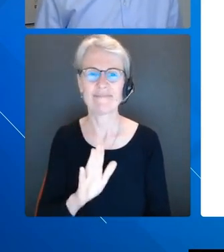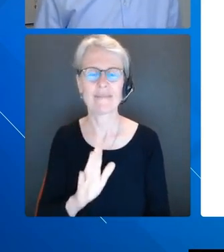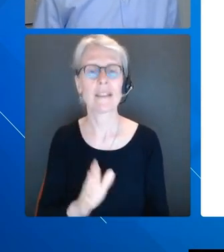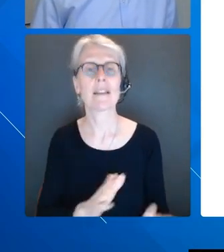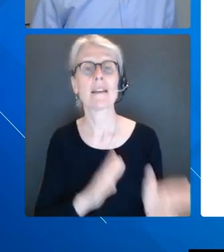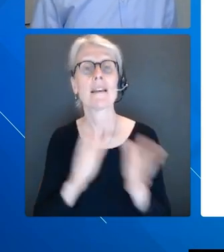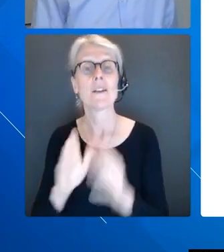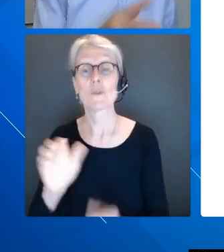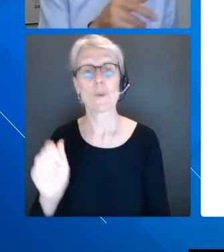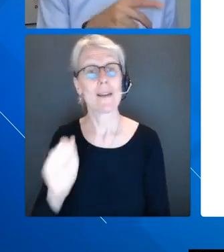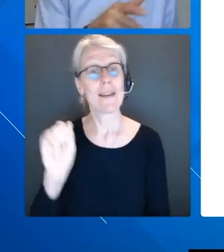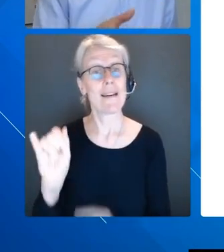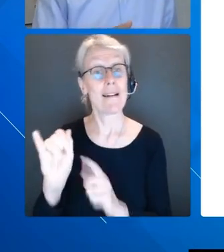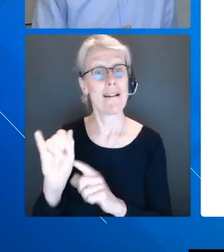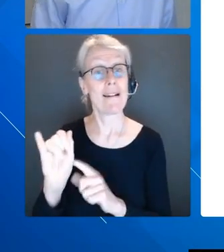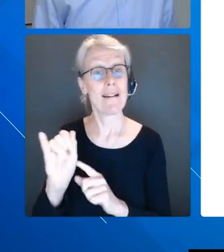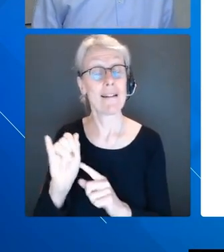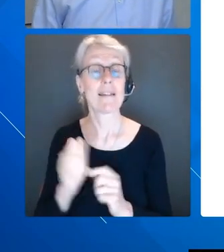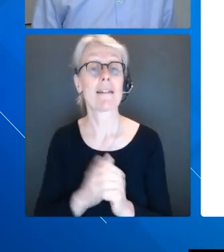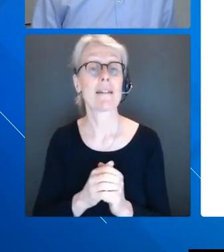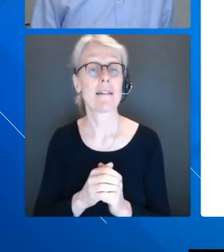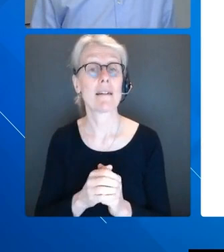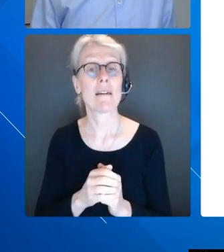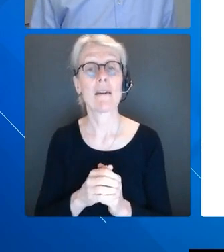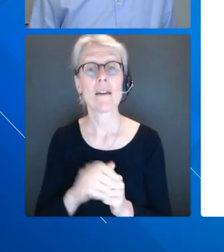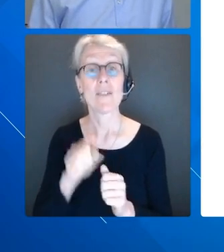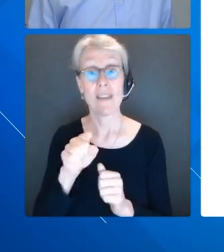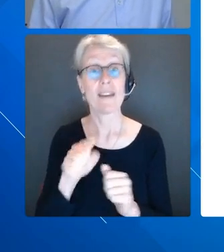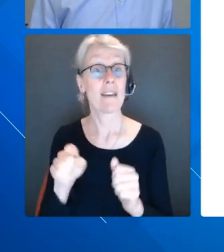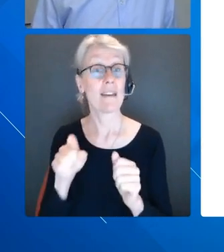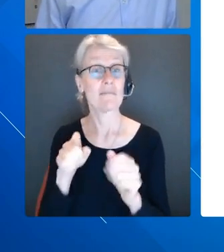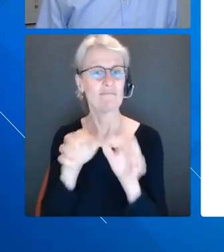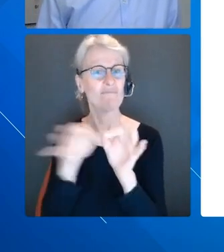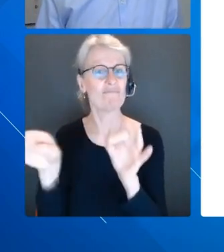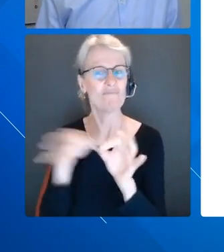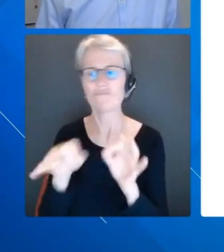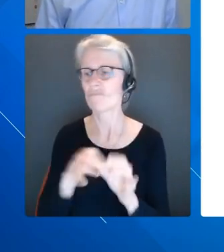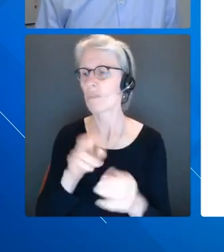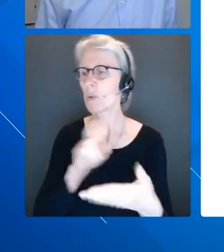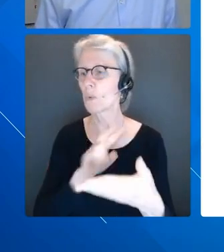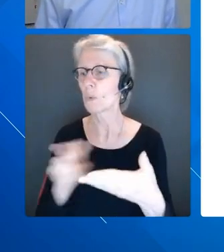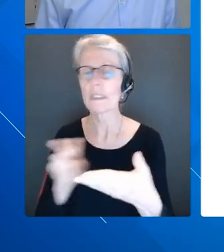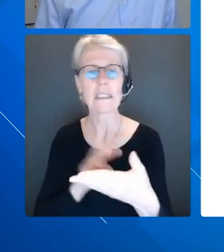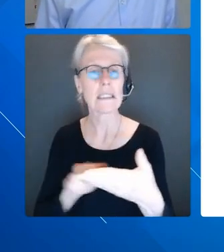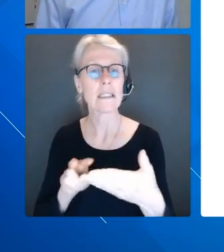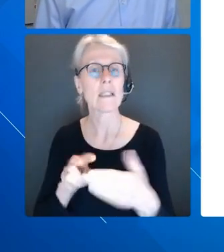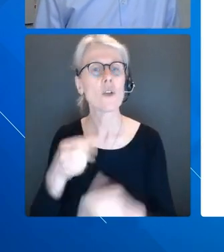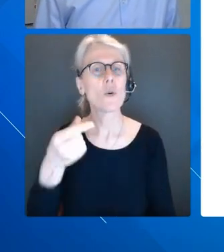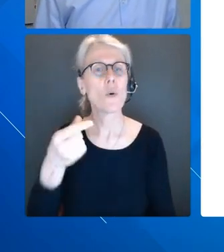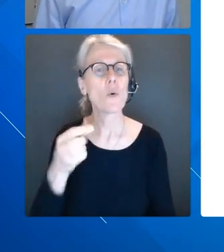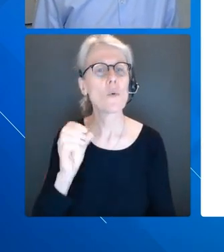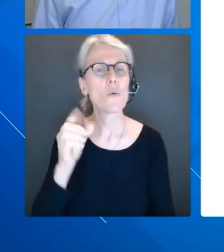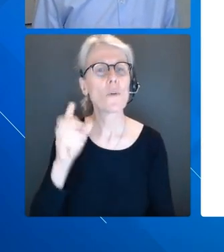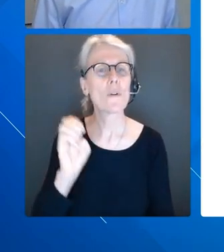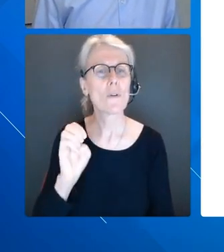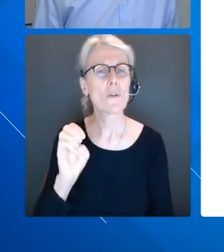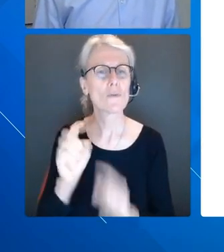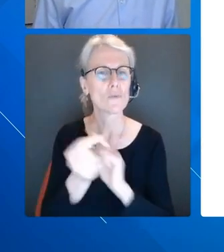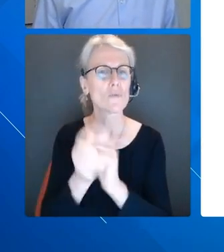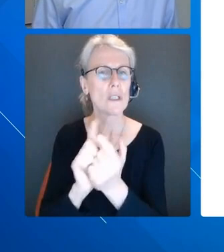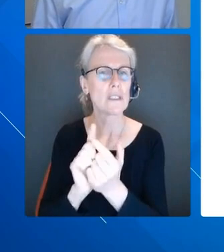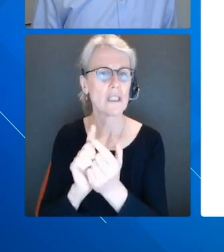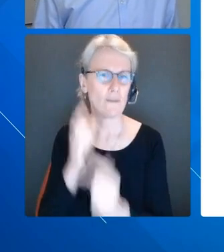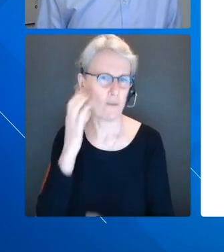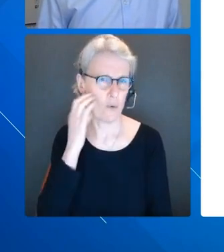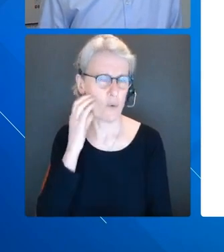these I read those first couple of sentences on this. This was Google Translate on my phone. It